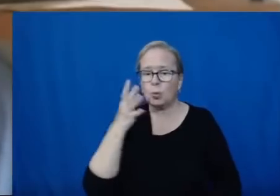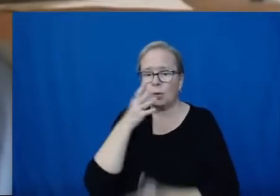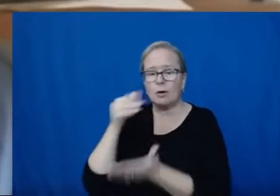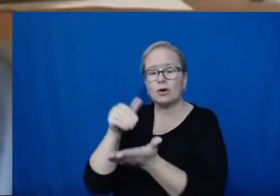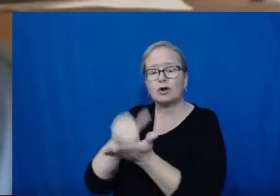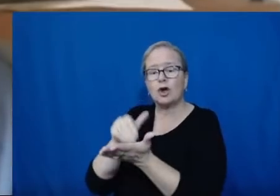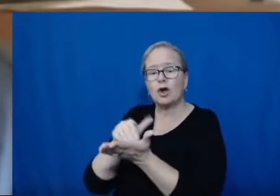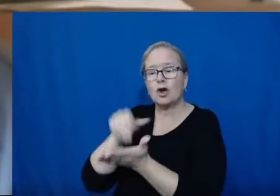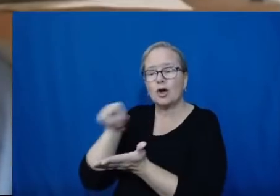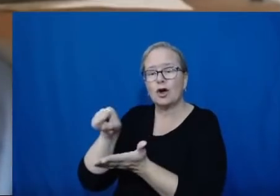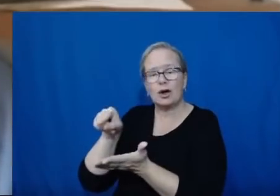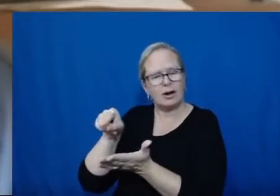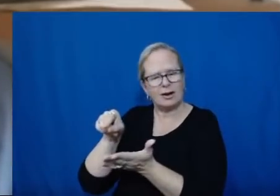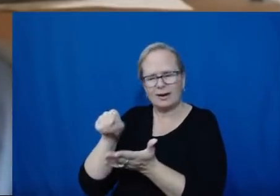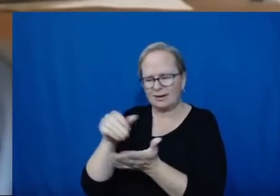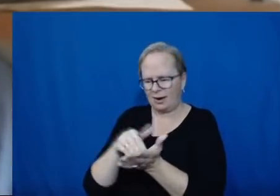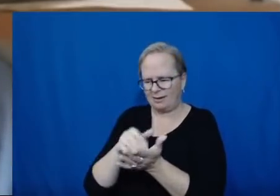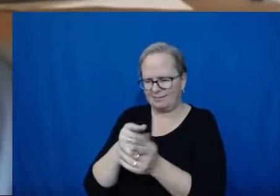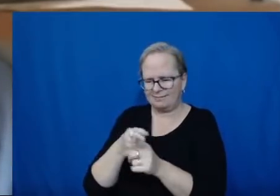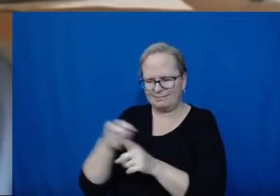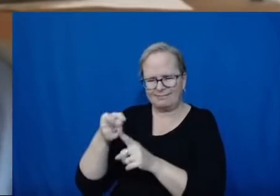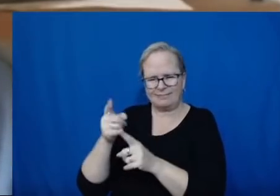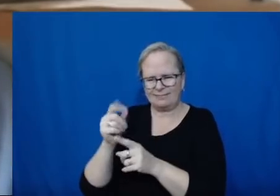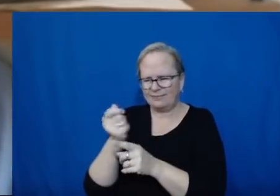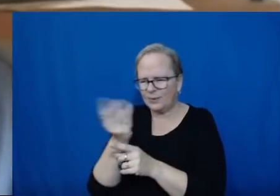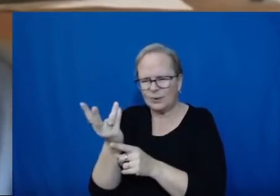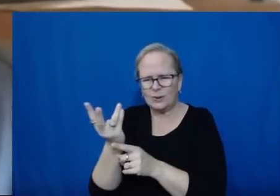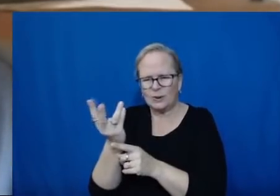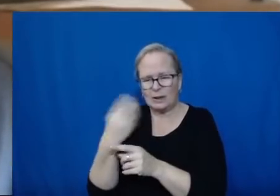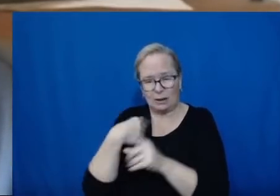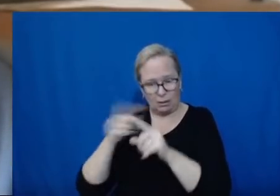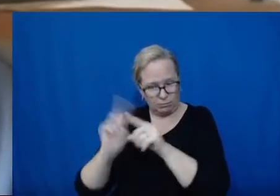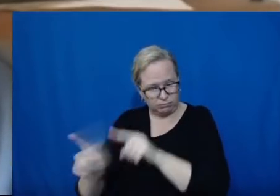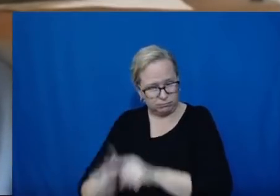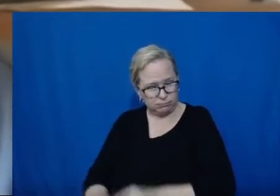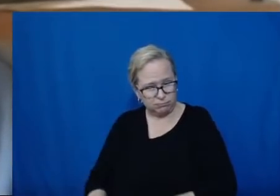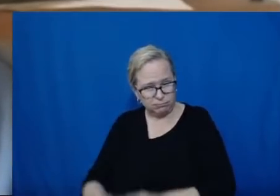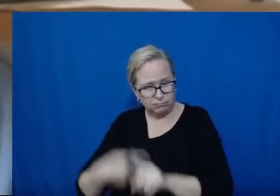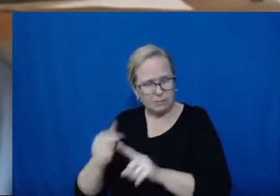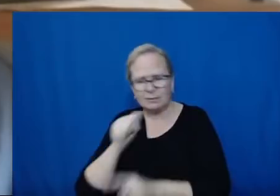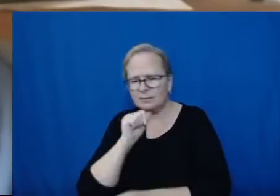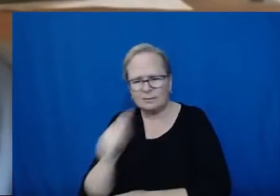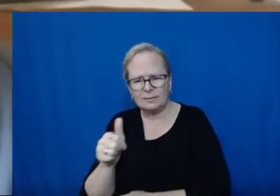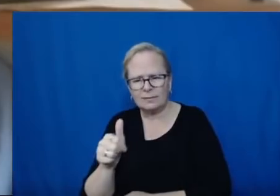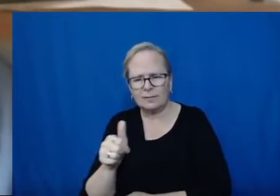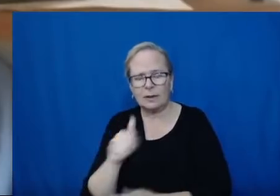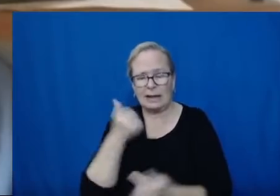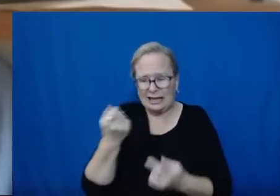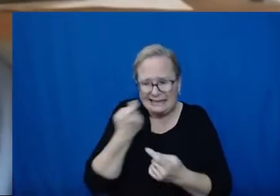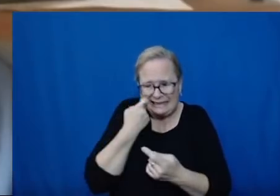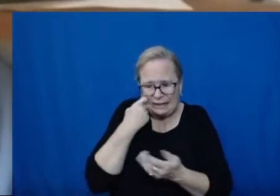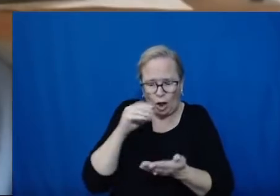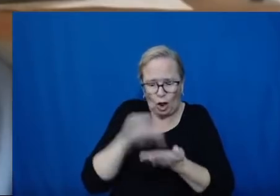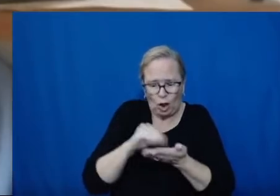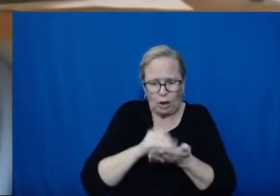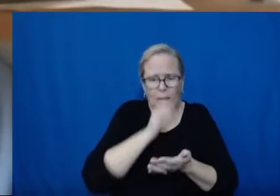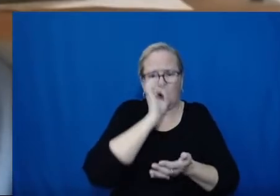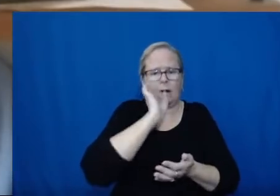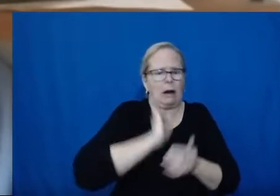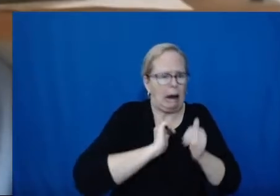none. I have participated in more intubations in the last 2 months than any of my other nursing years put together. We continue to have high